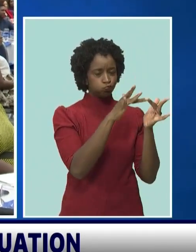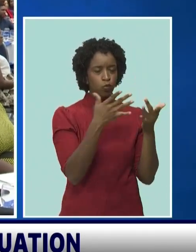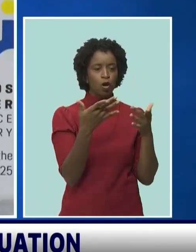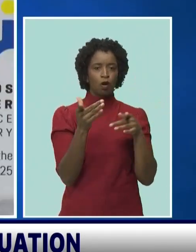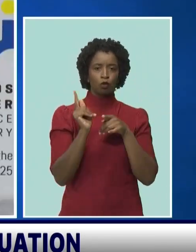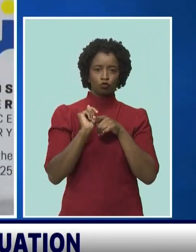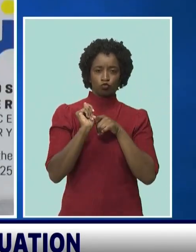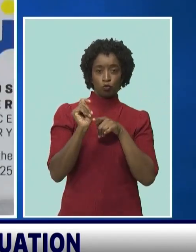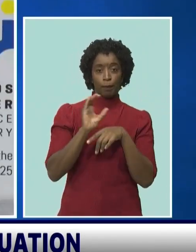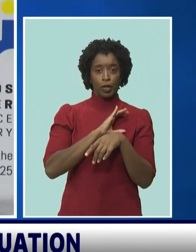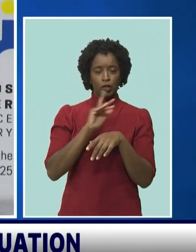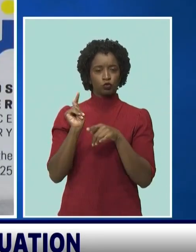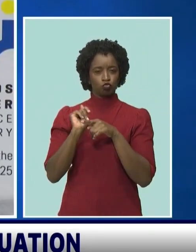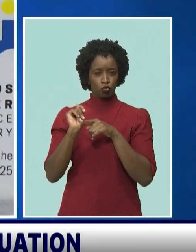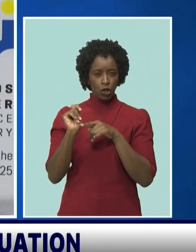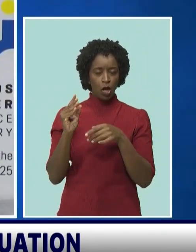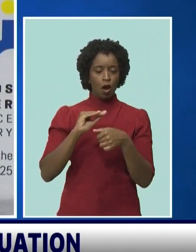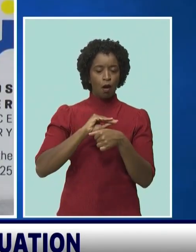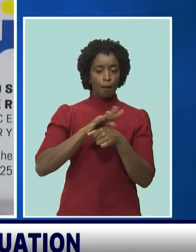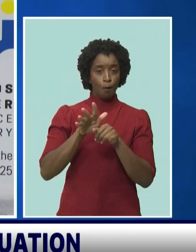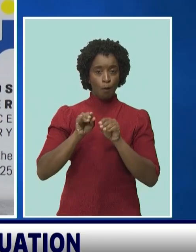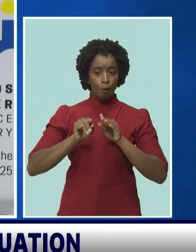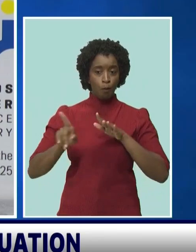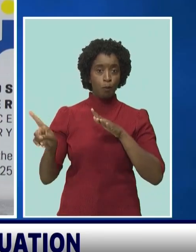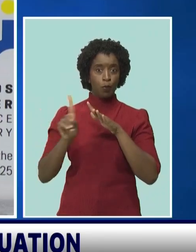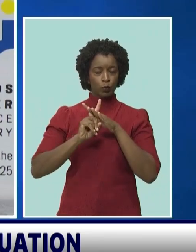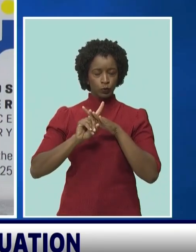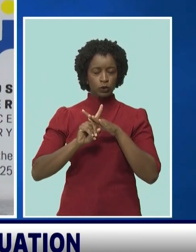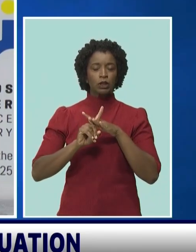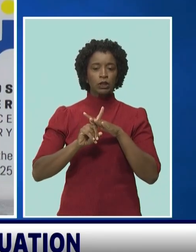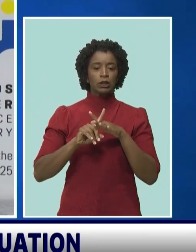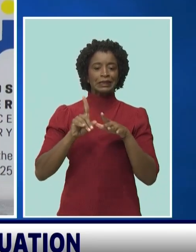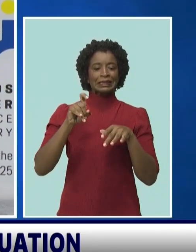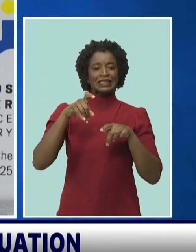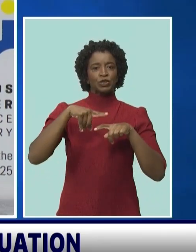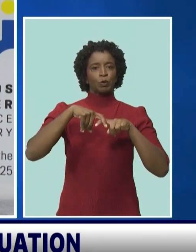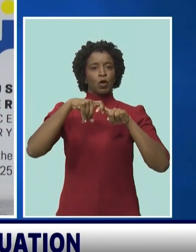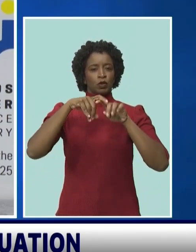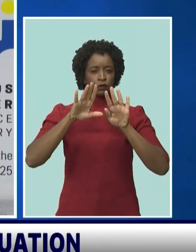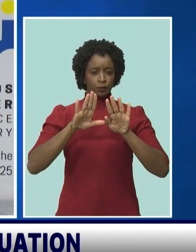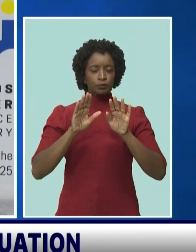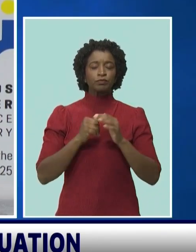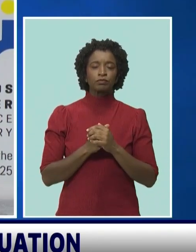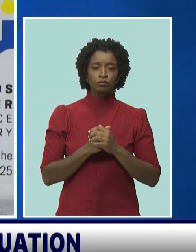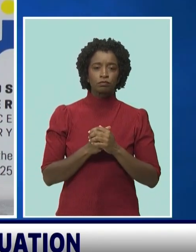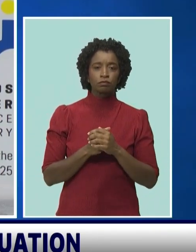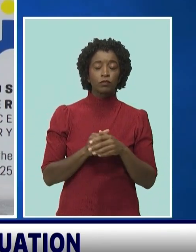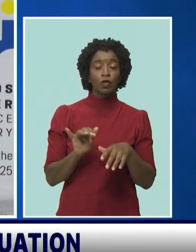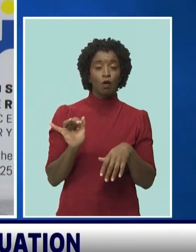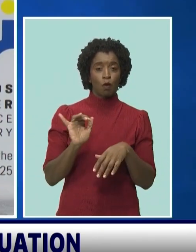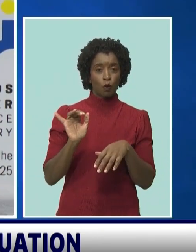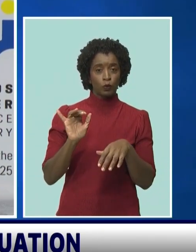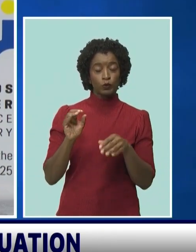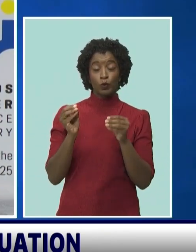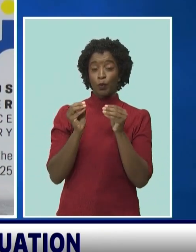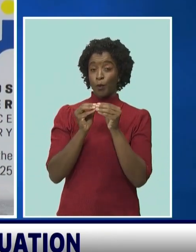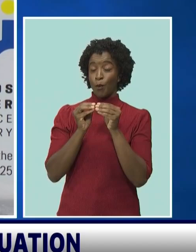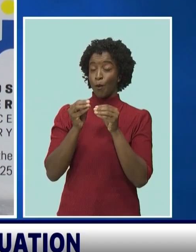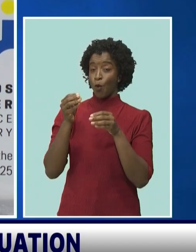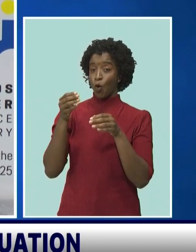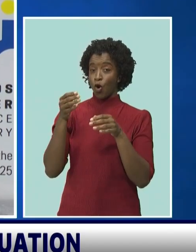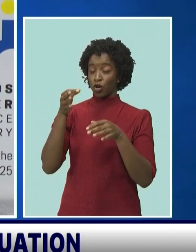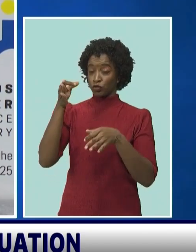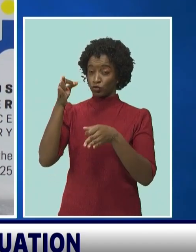freezing, on pause during COVID. Similarly, with respect to the additional judges that we put in place, no